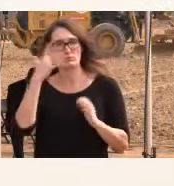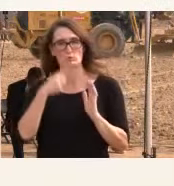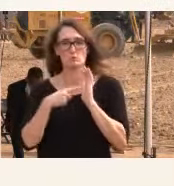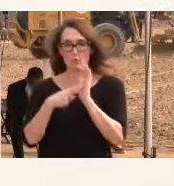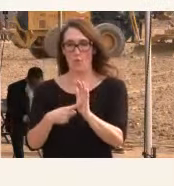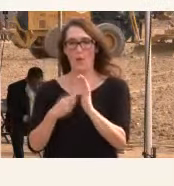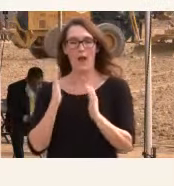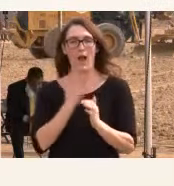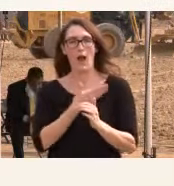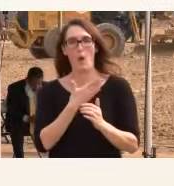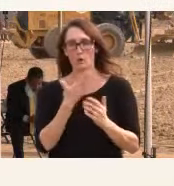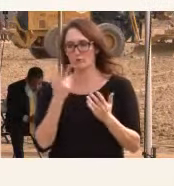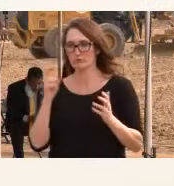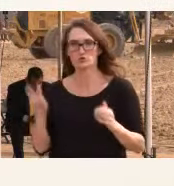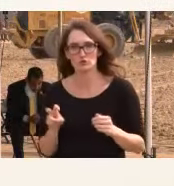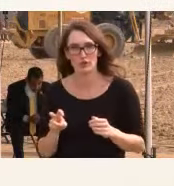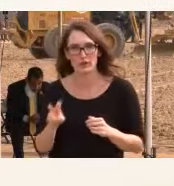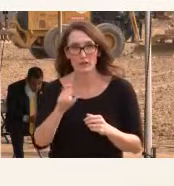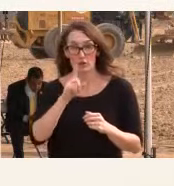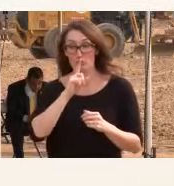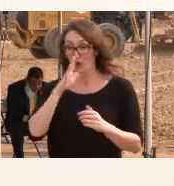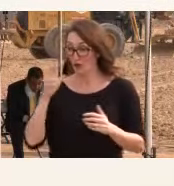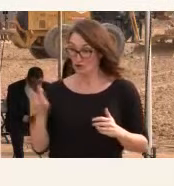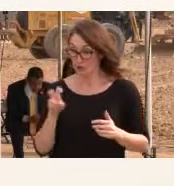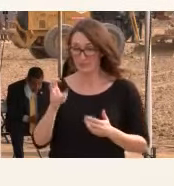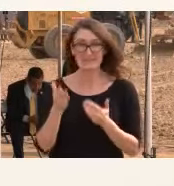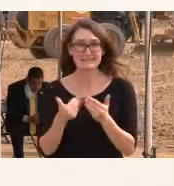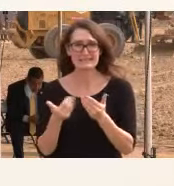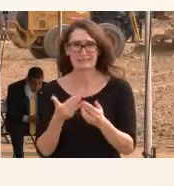this journey and how hard this journey's been.